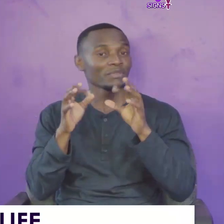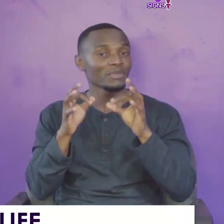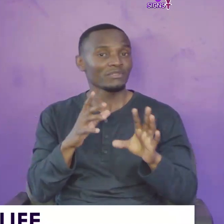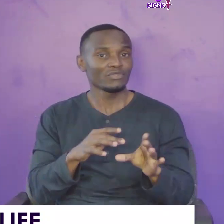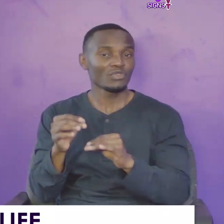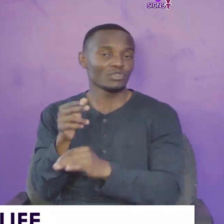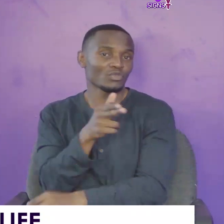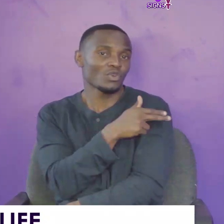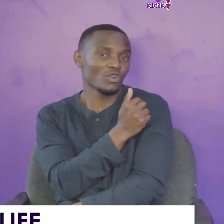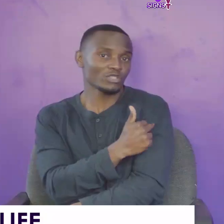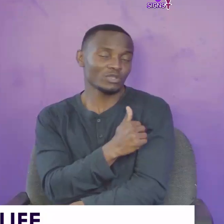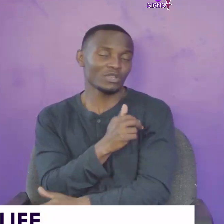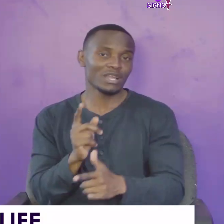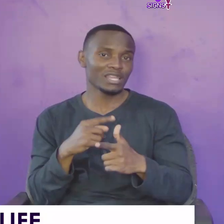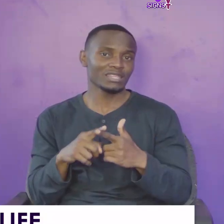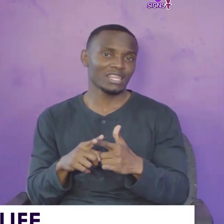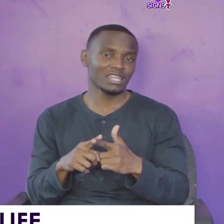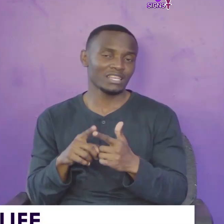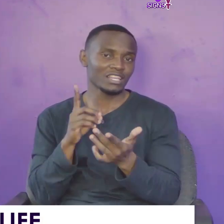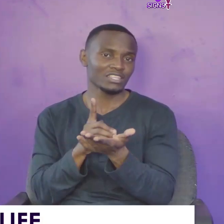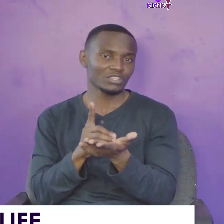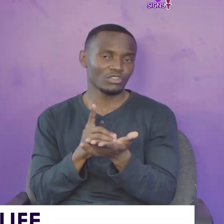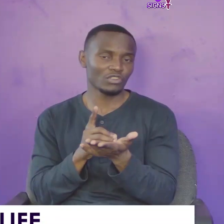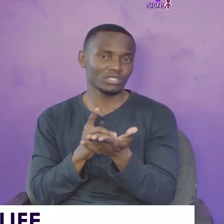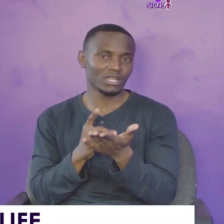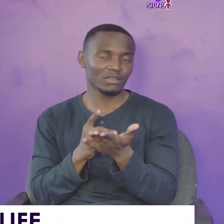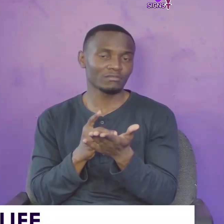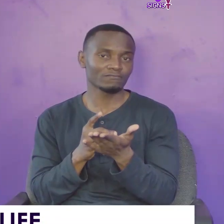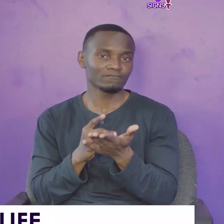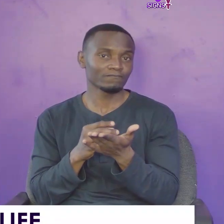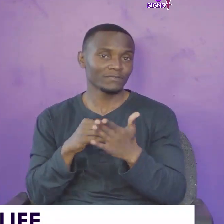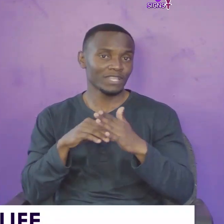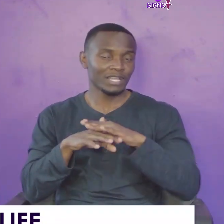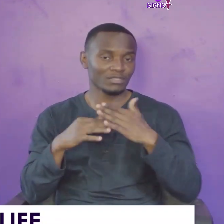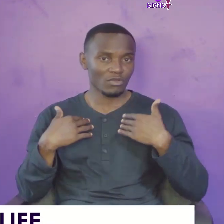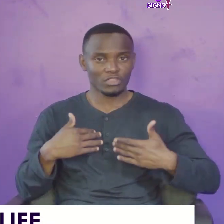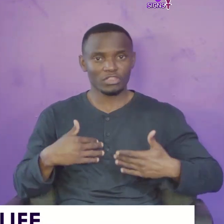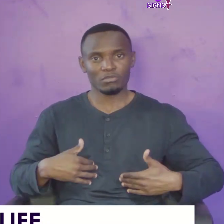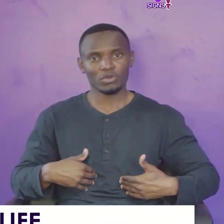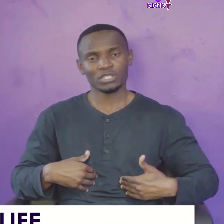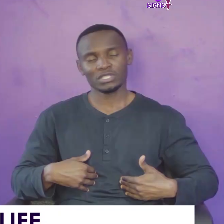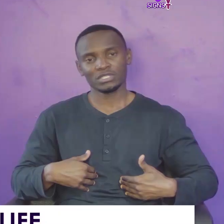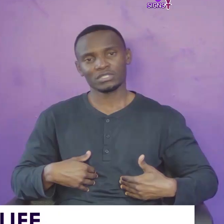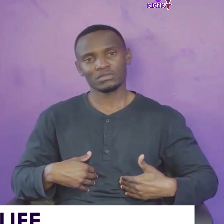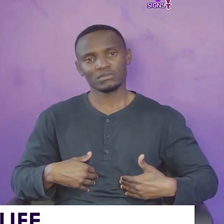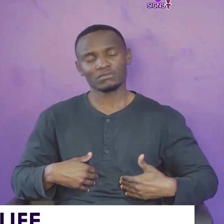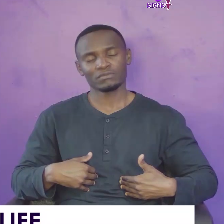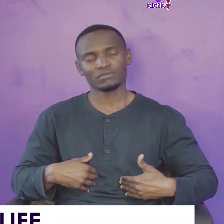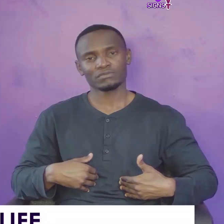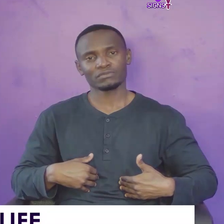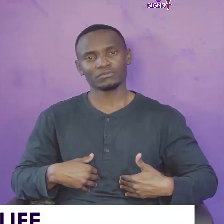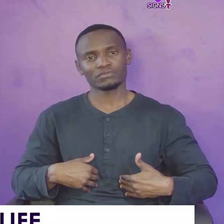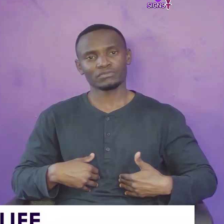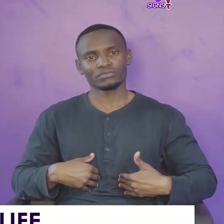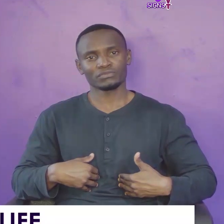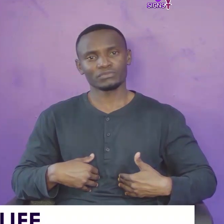takes liberty of your body now that, after ensuring that you're not you're unconscious,